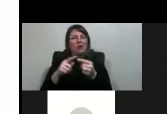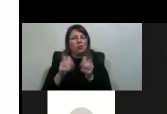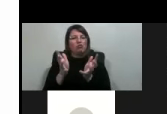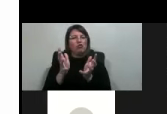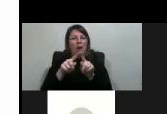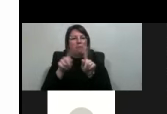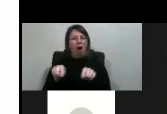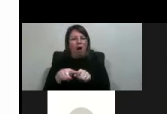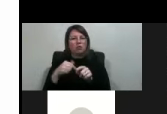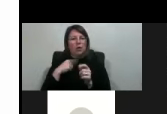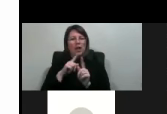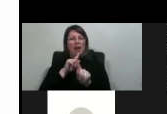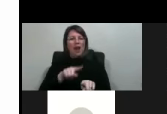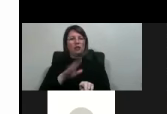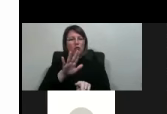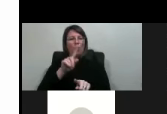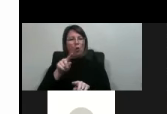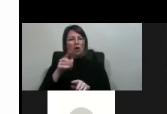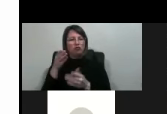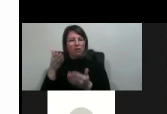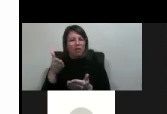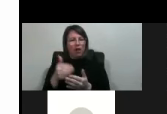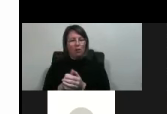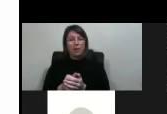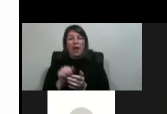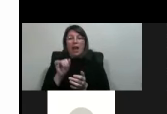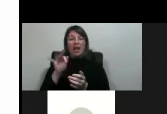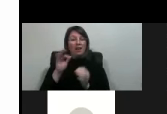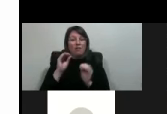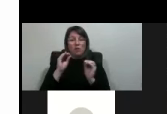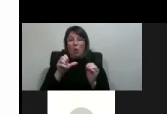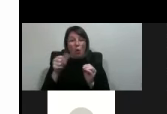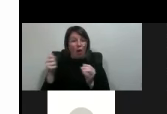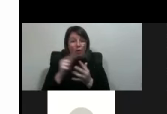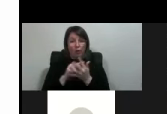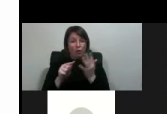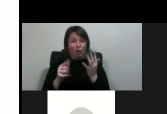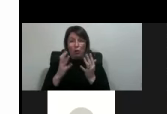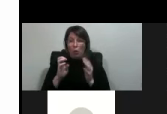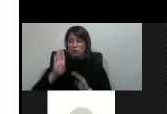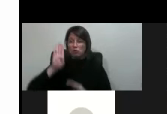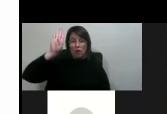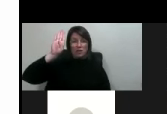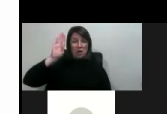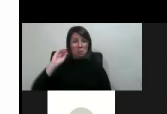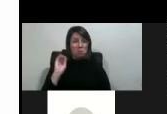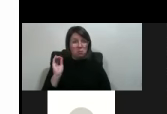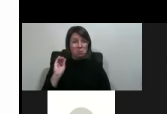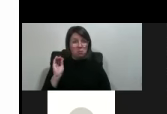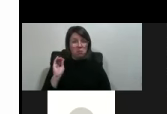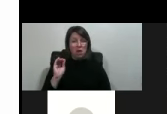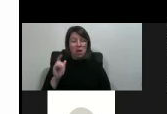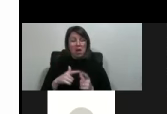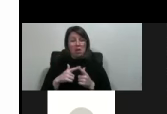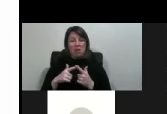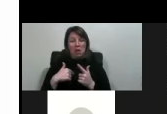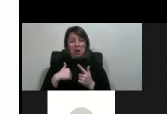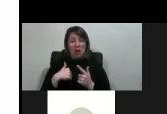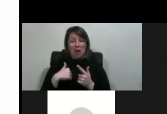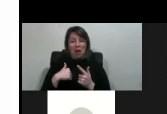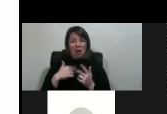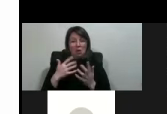some of your questions there. If there's no one else that would like to raise their hands, I would